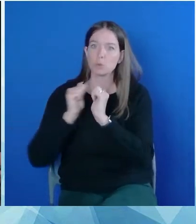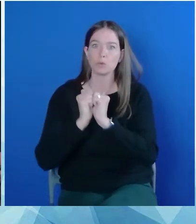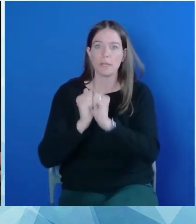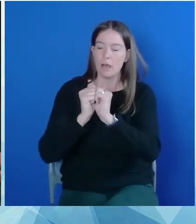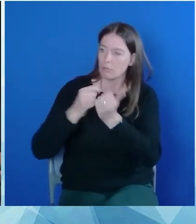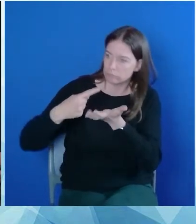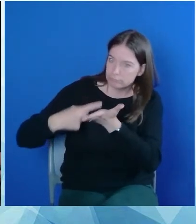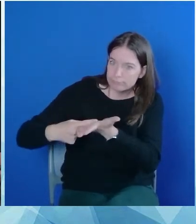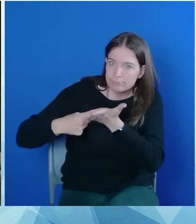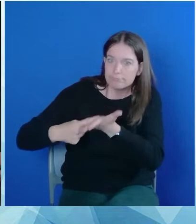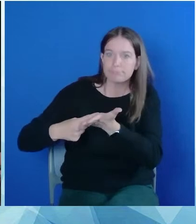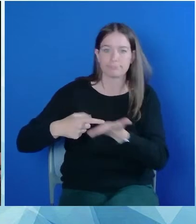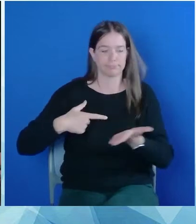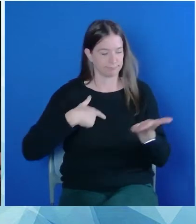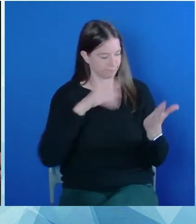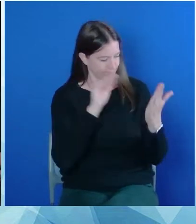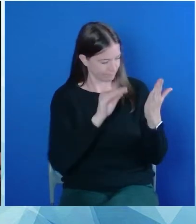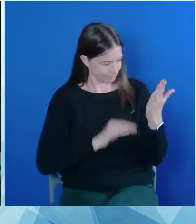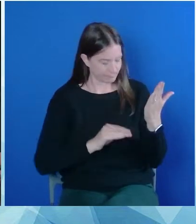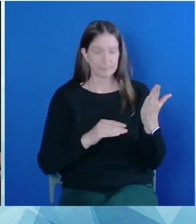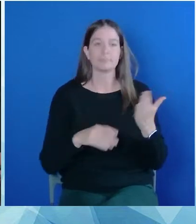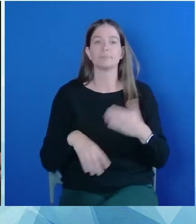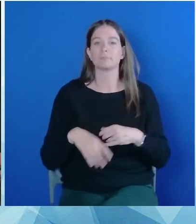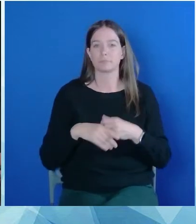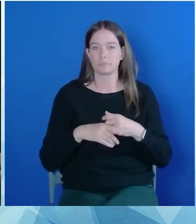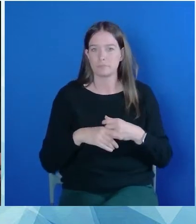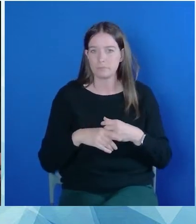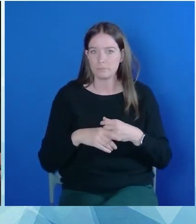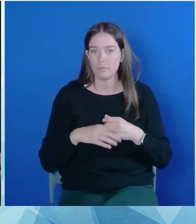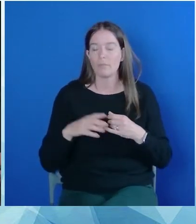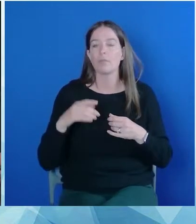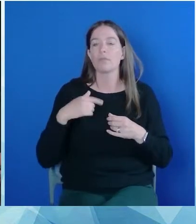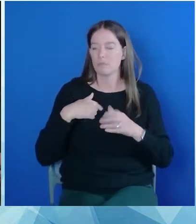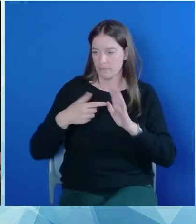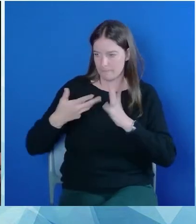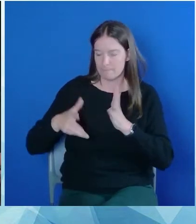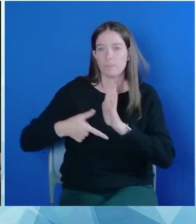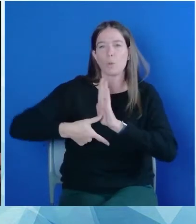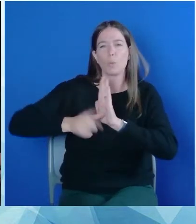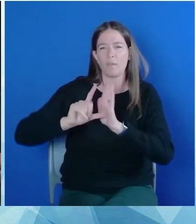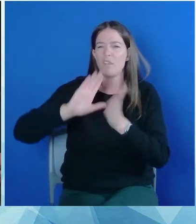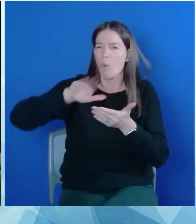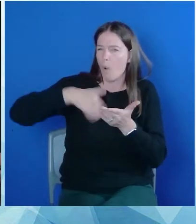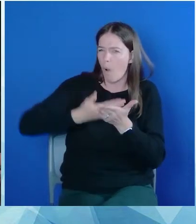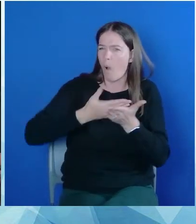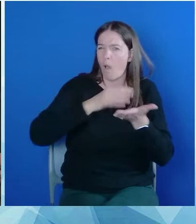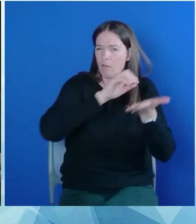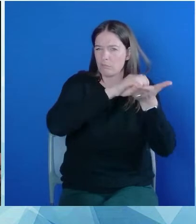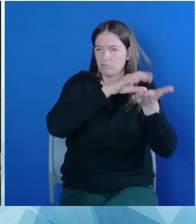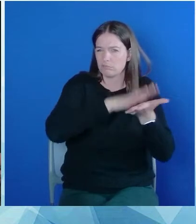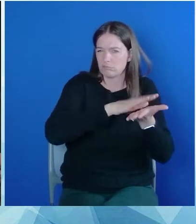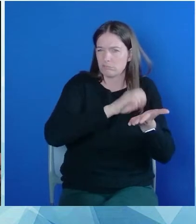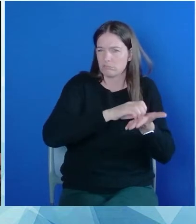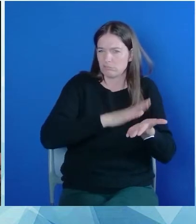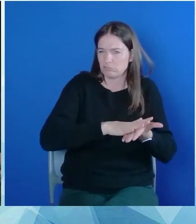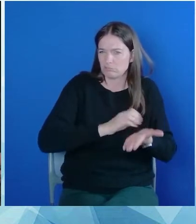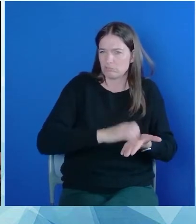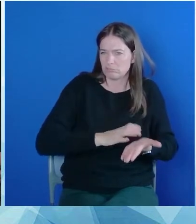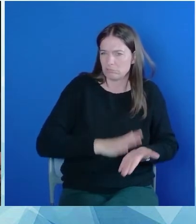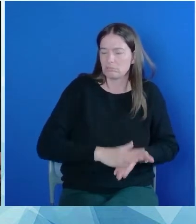together, and I reviewed all of the documents that I had from these